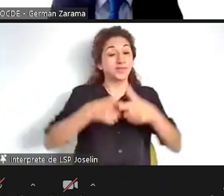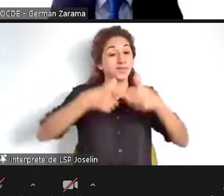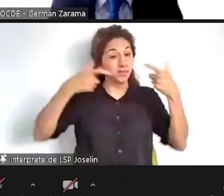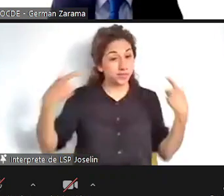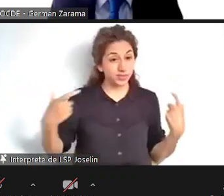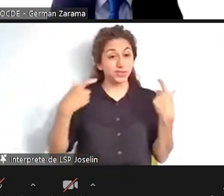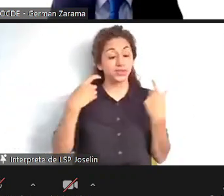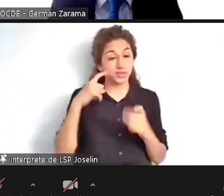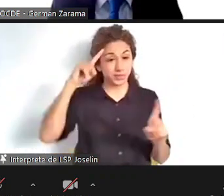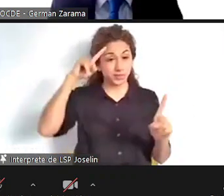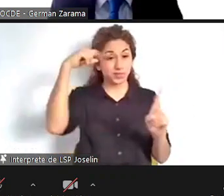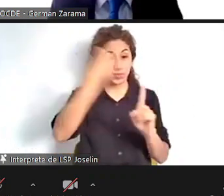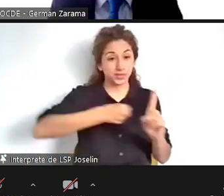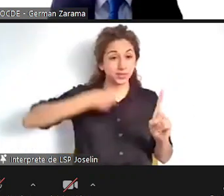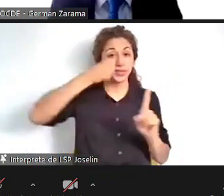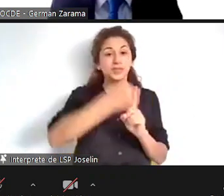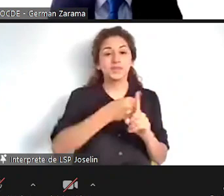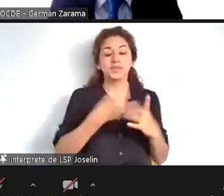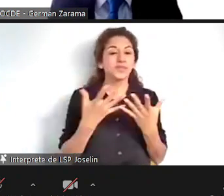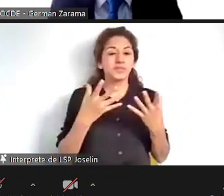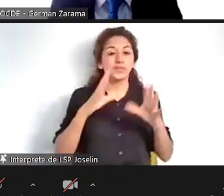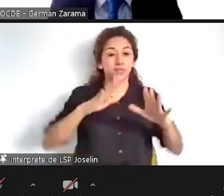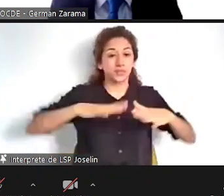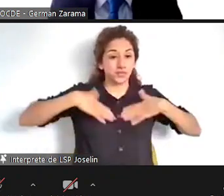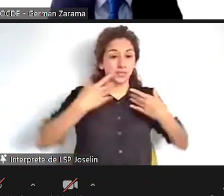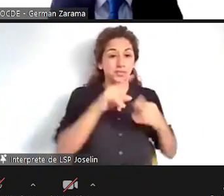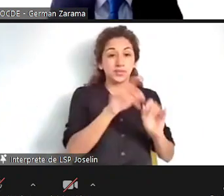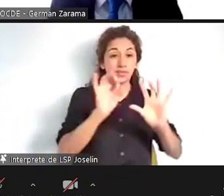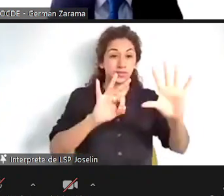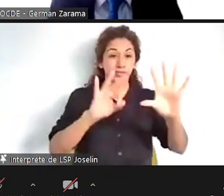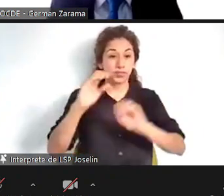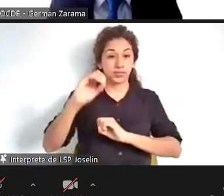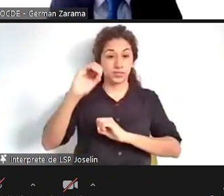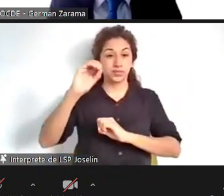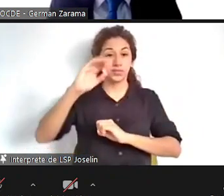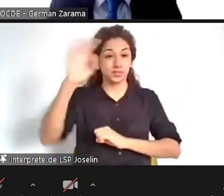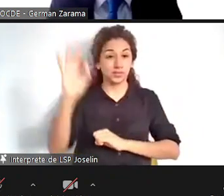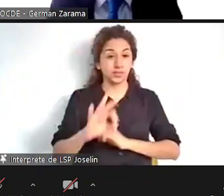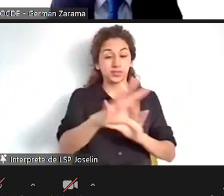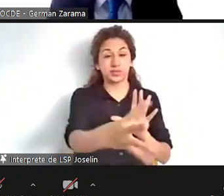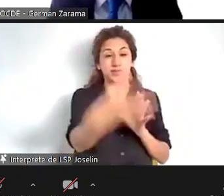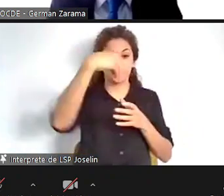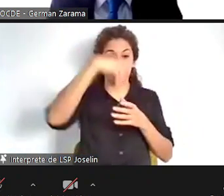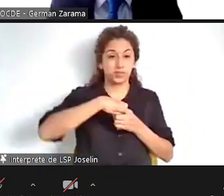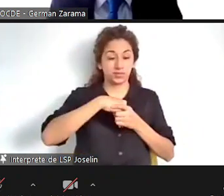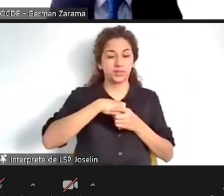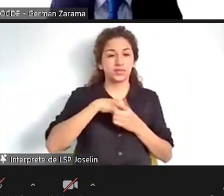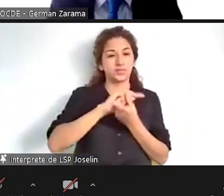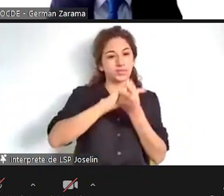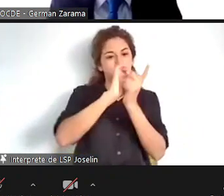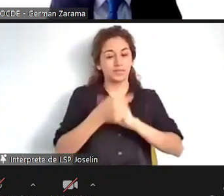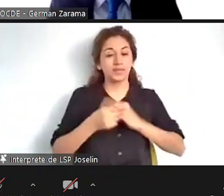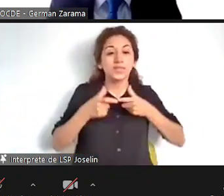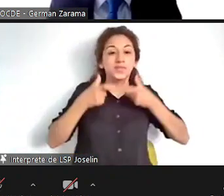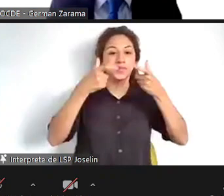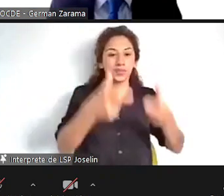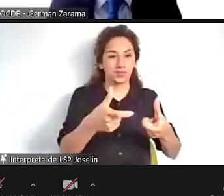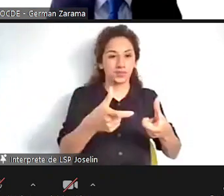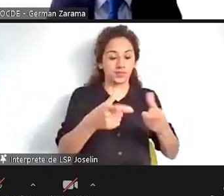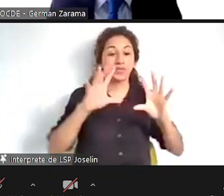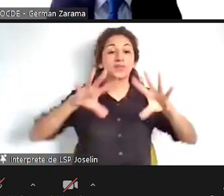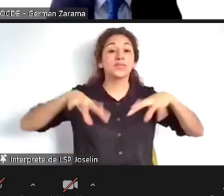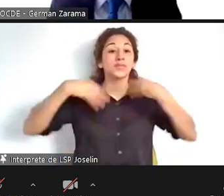have in the sector and what is the inclusion or the incorporation of this 80 percent of informality to the